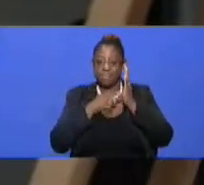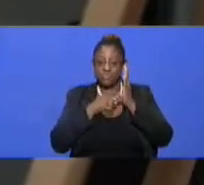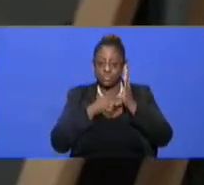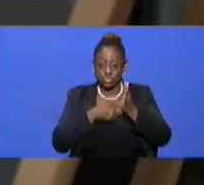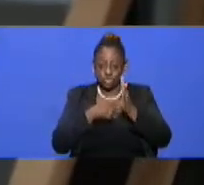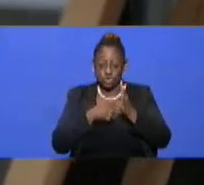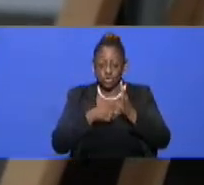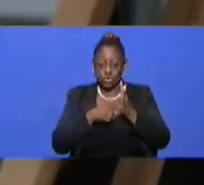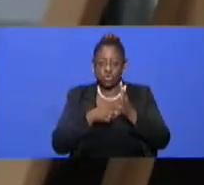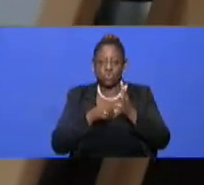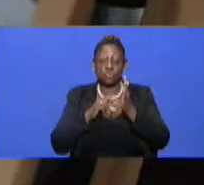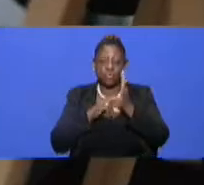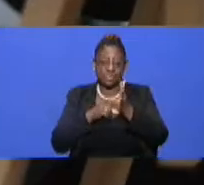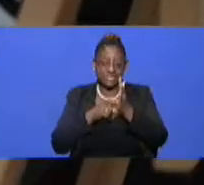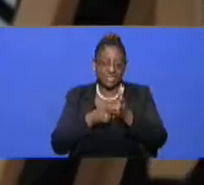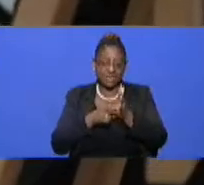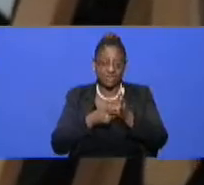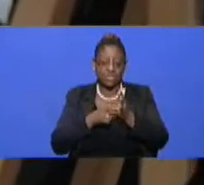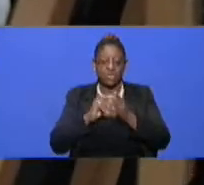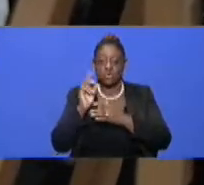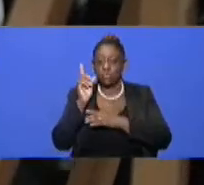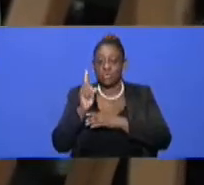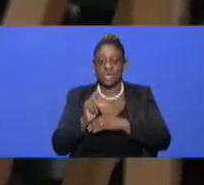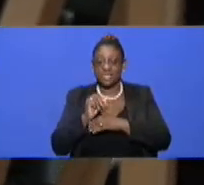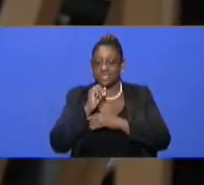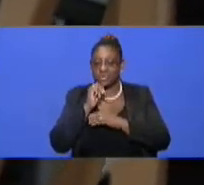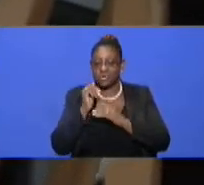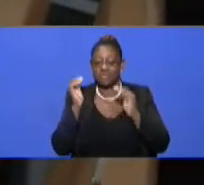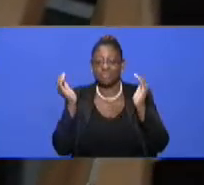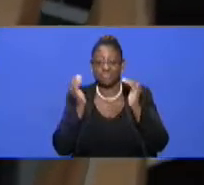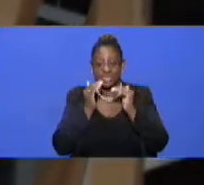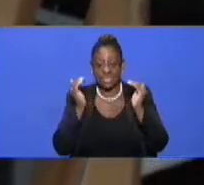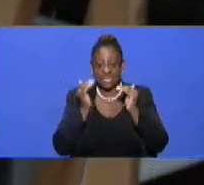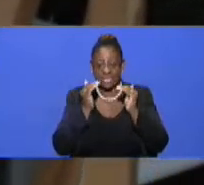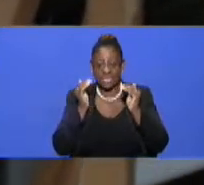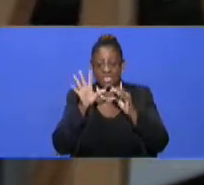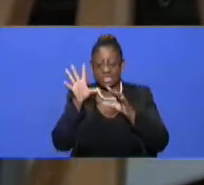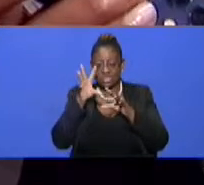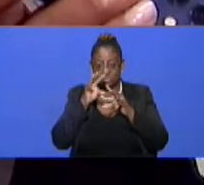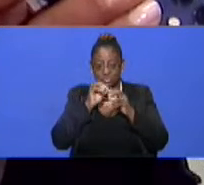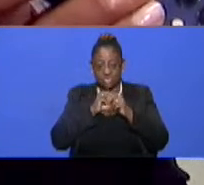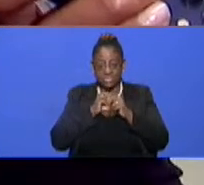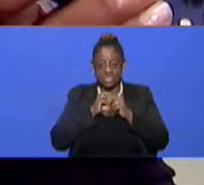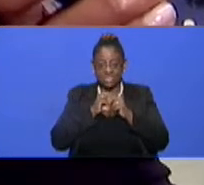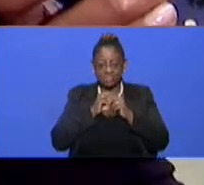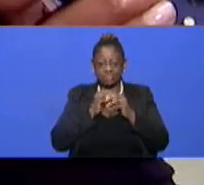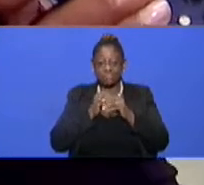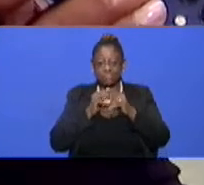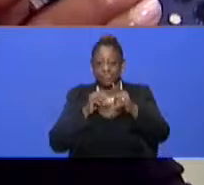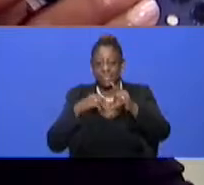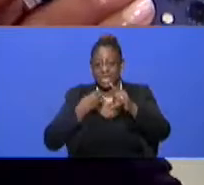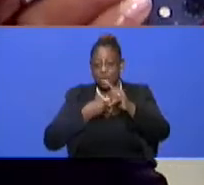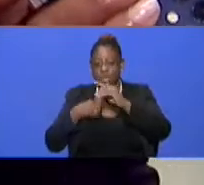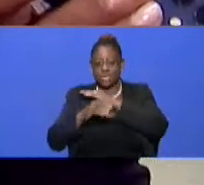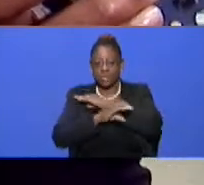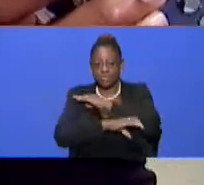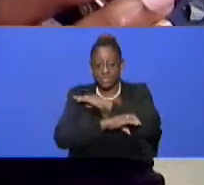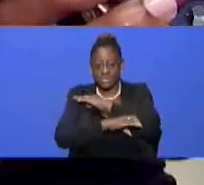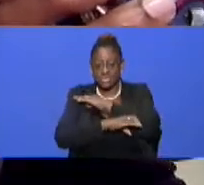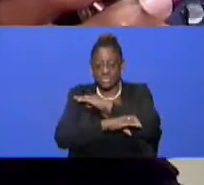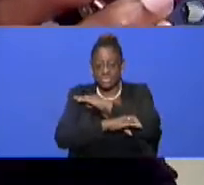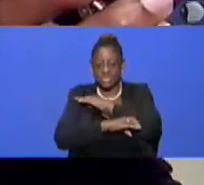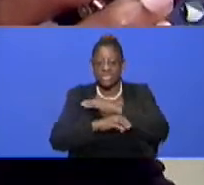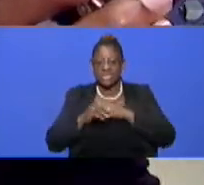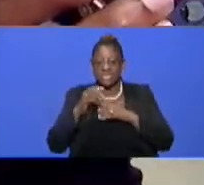representation, nor, say advocates, does it make a fair account of the impact this inclusion is having. In our community, we're used to is you're giving us